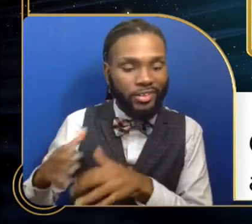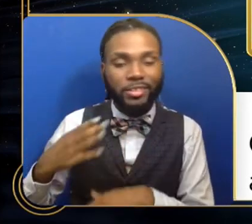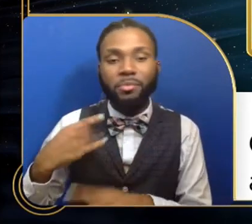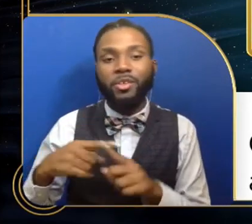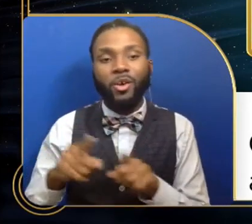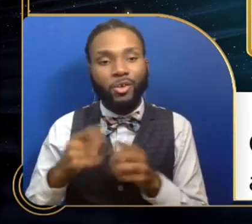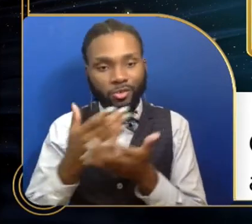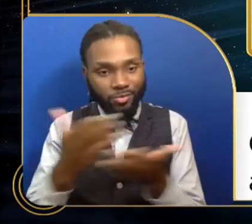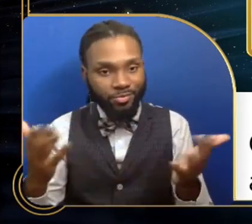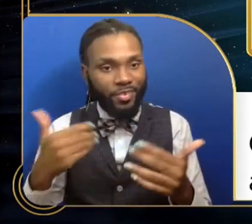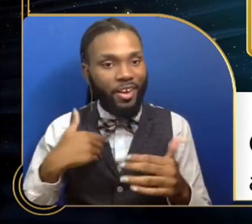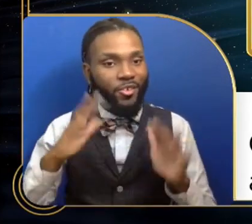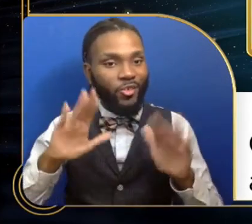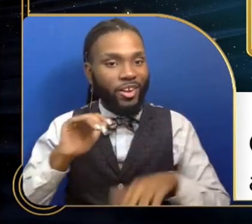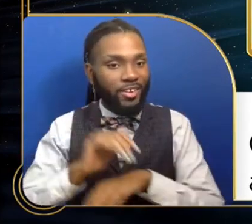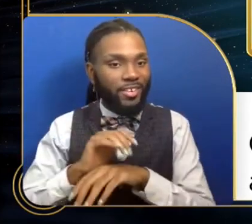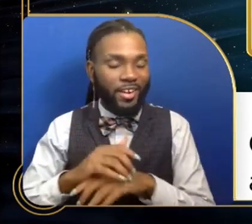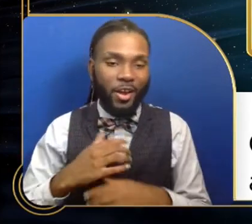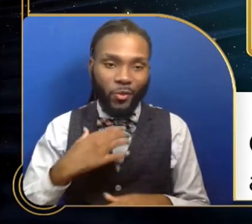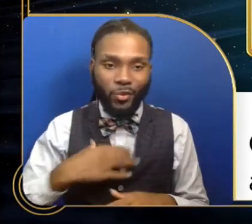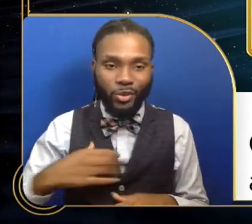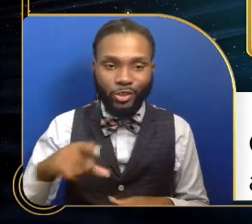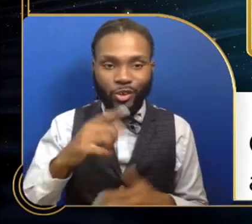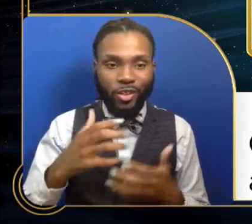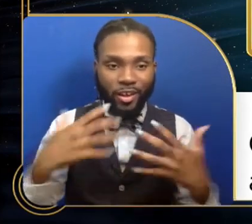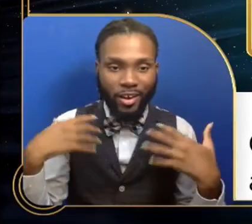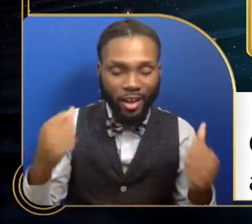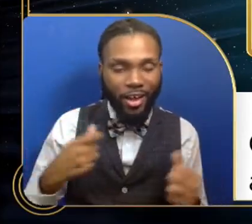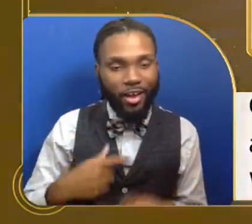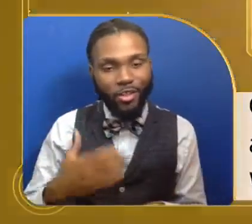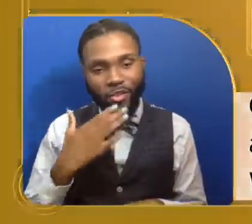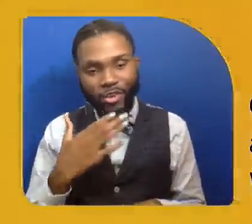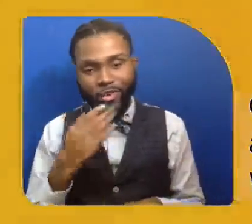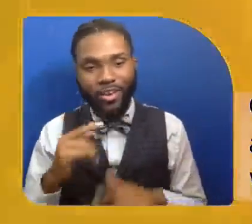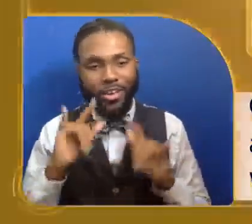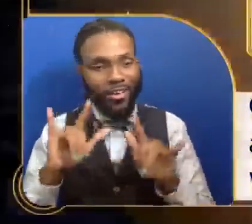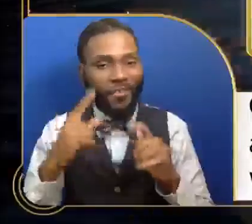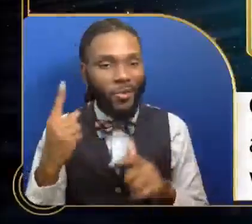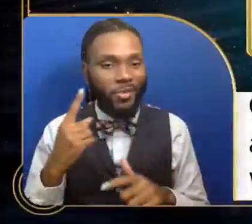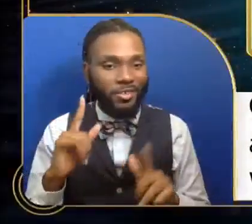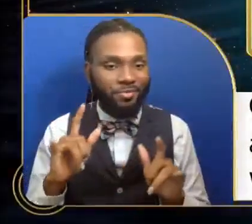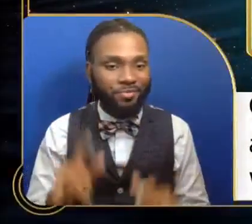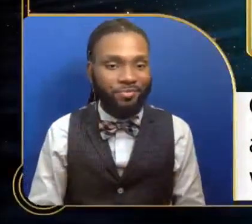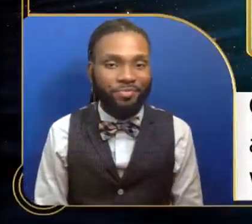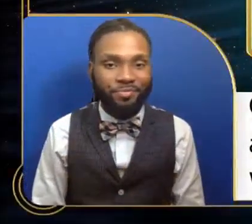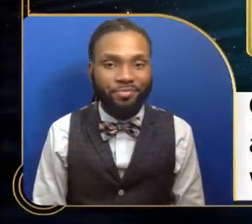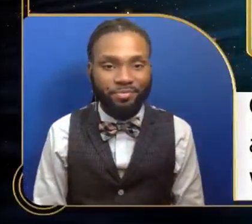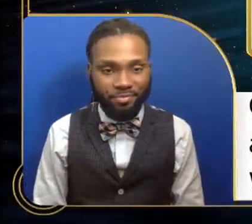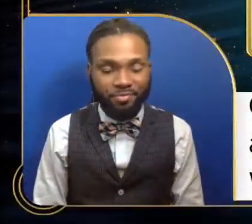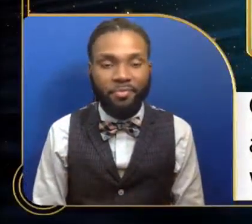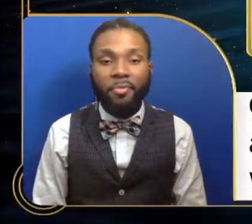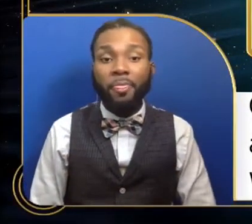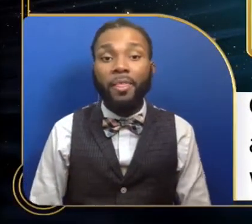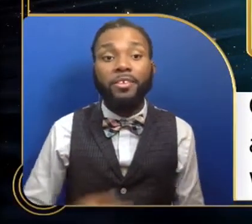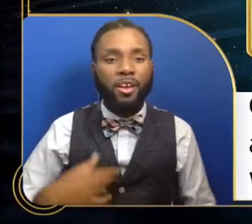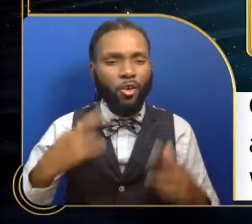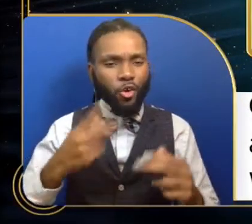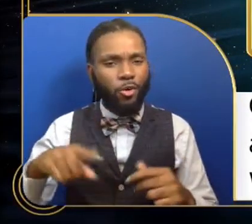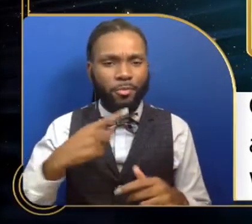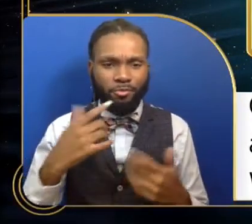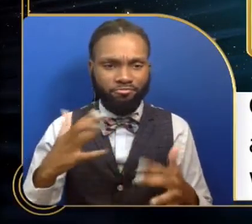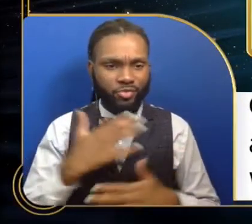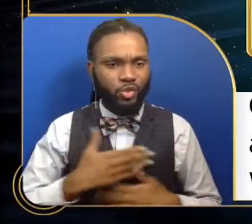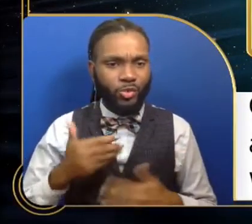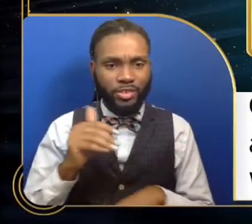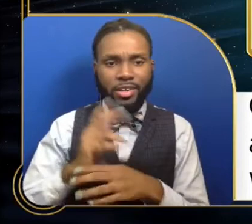best night. Wishing you lots of health, gratitude, and love always. I hope you have all enjoyed tonight's program as much as